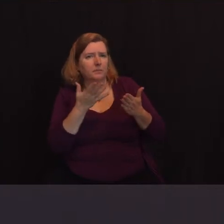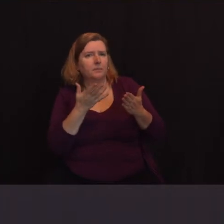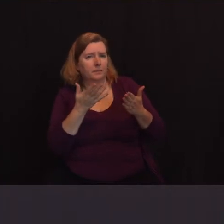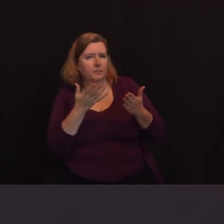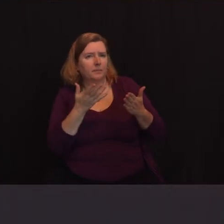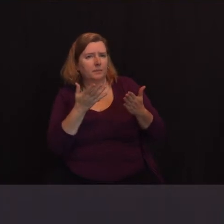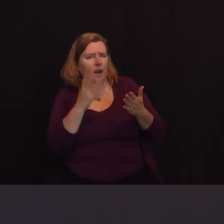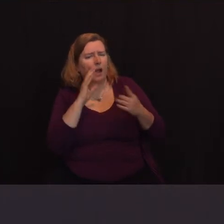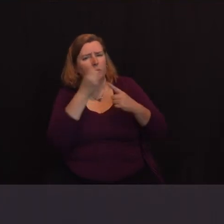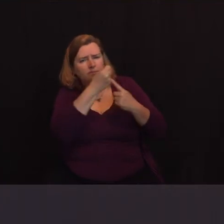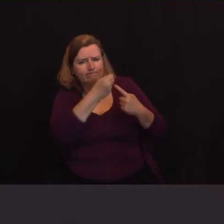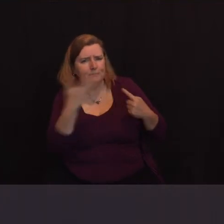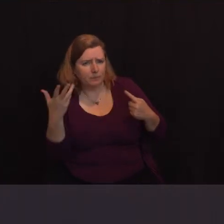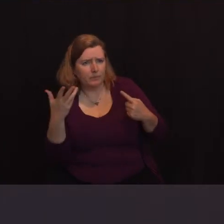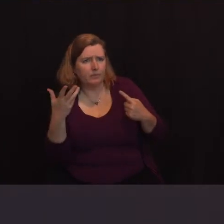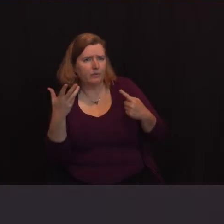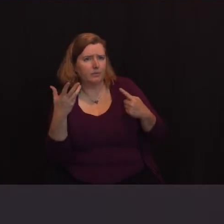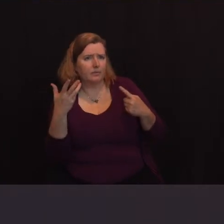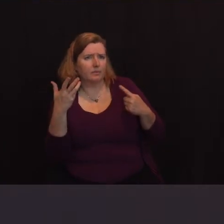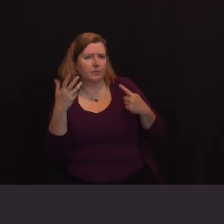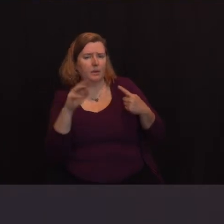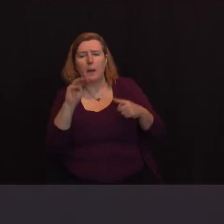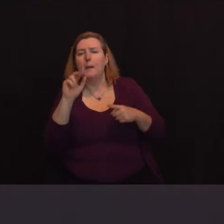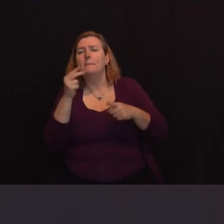to follow up with both of these guys on it.